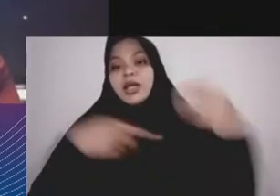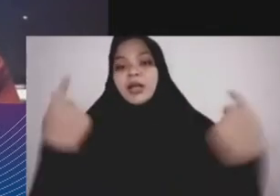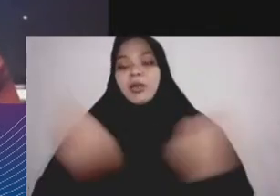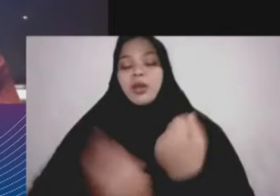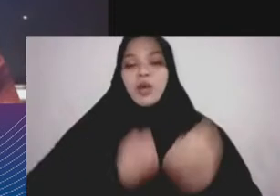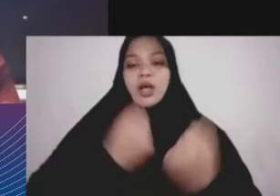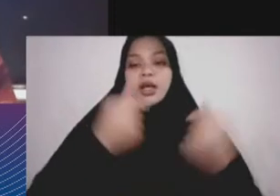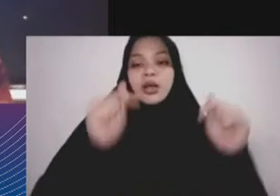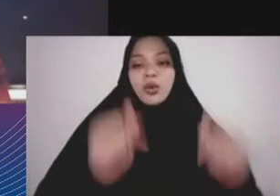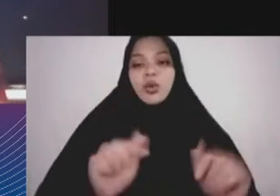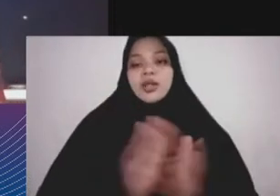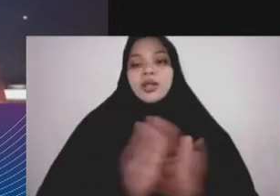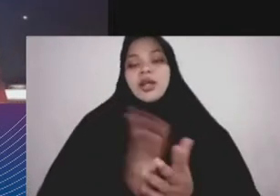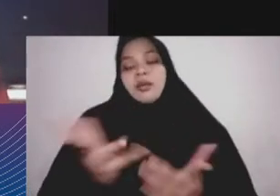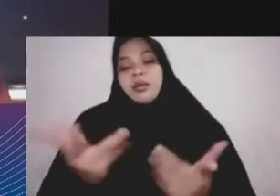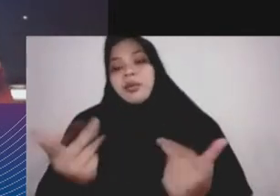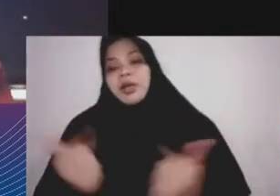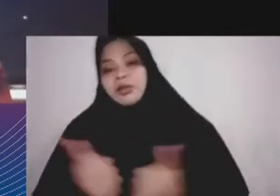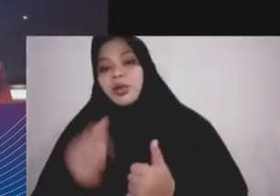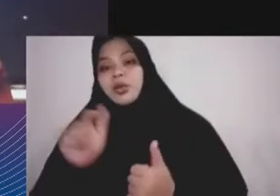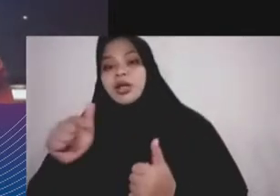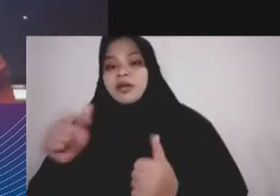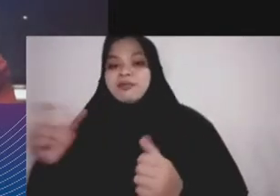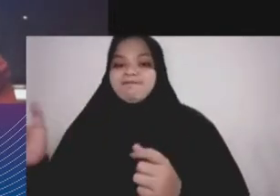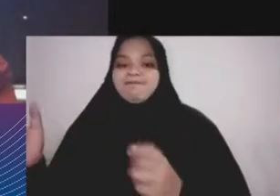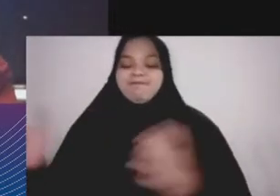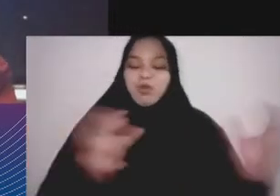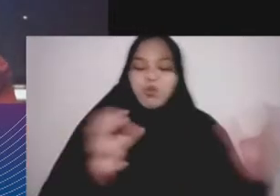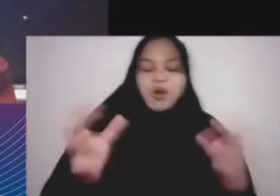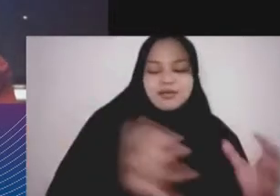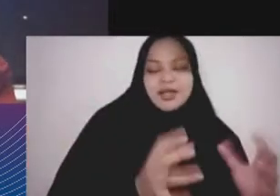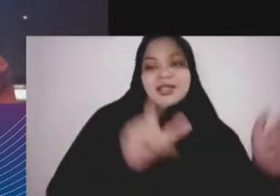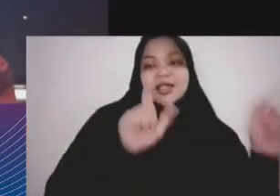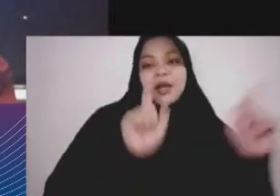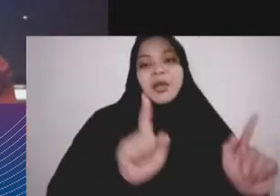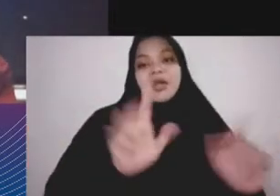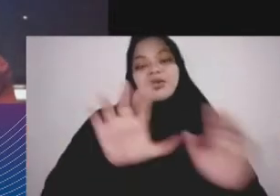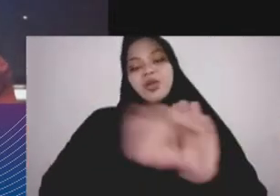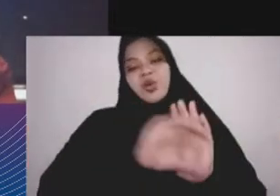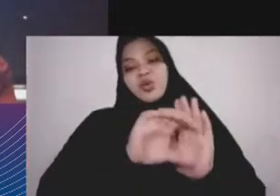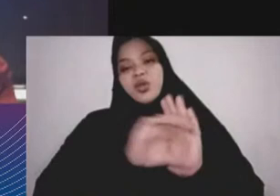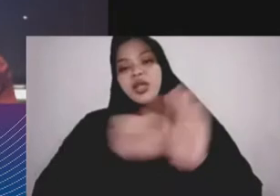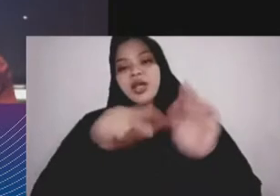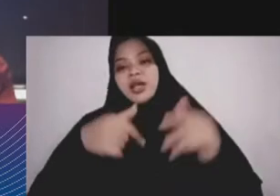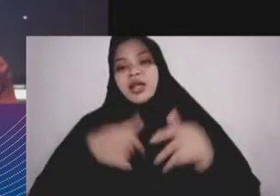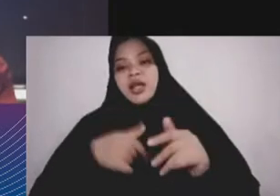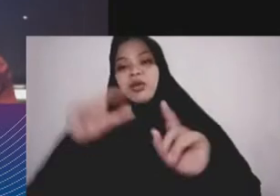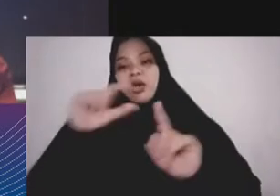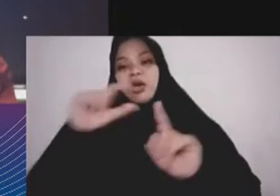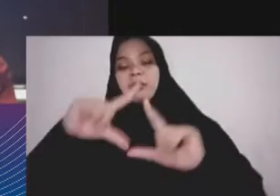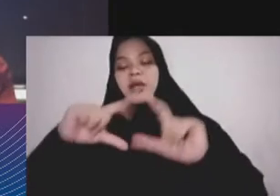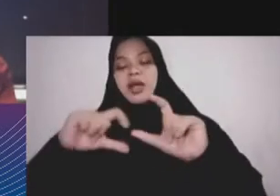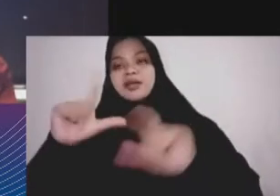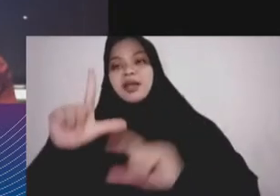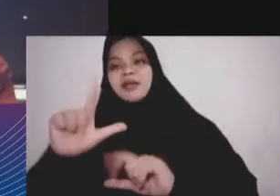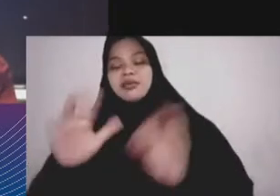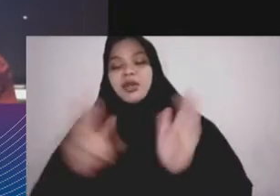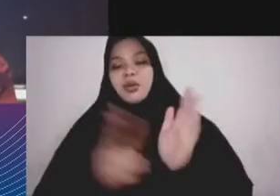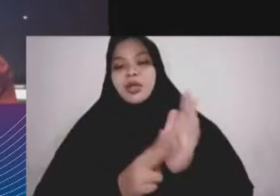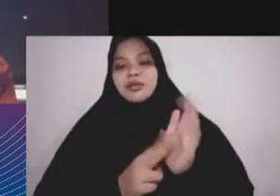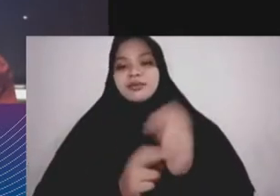there's some of it that become controversial because, for example, all the pasal, yeah, the number of the pasal of the